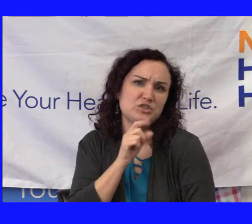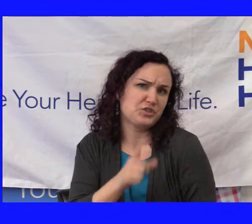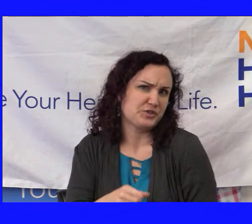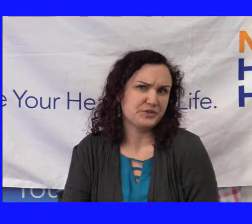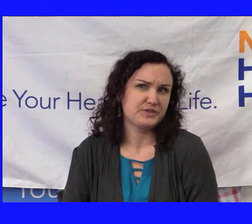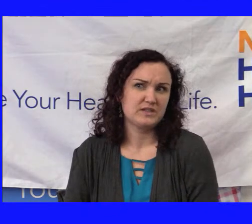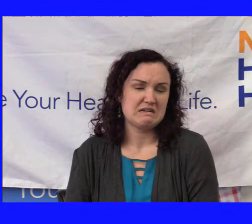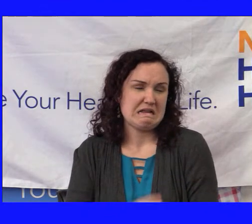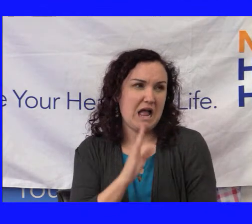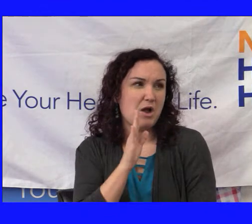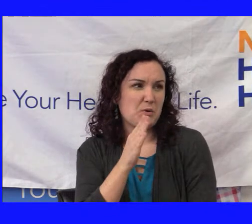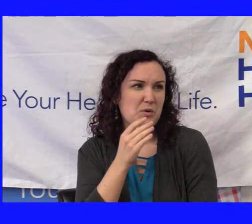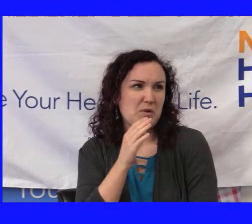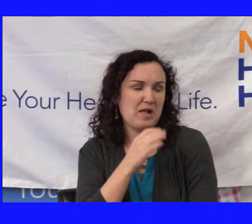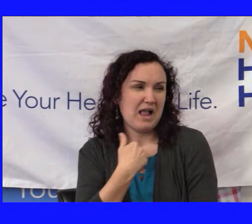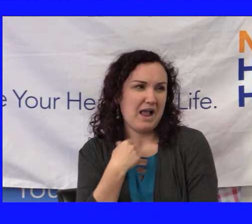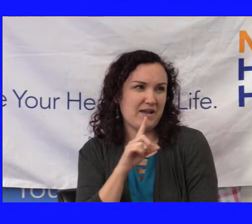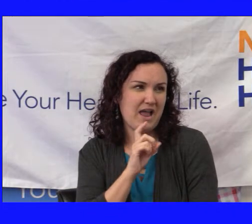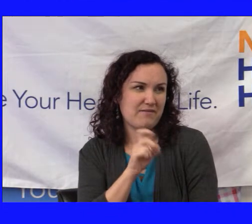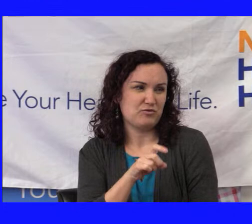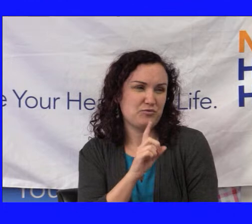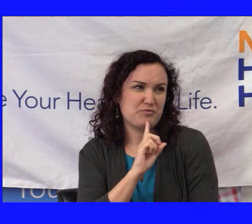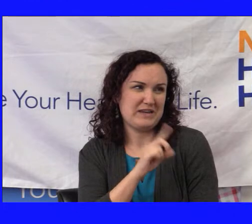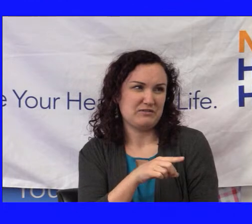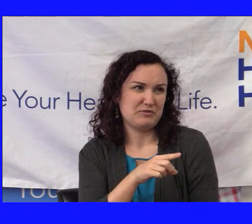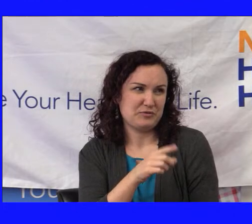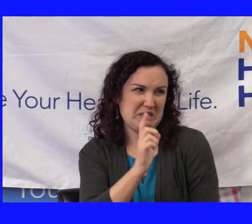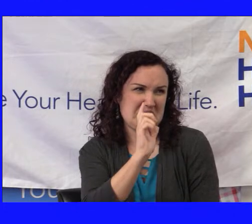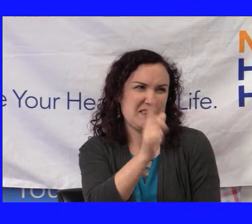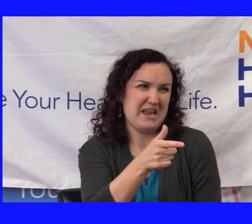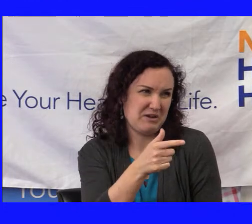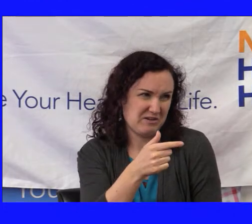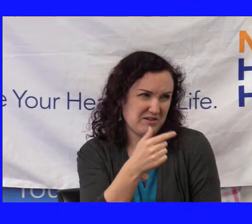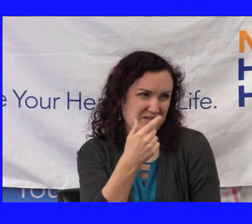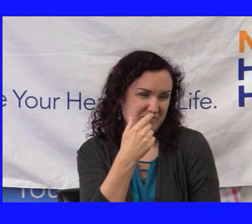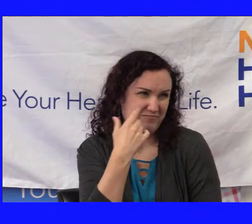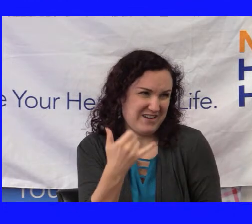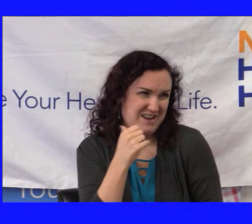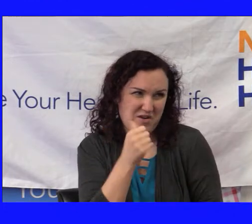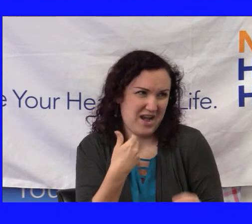Let me get back to you on that one, Okay. Frida, I apologize.